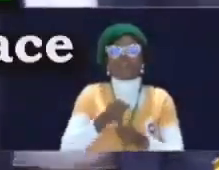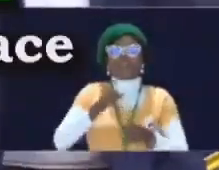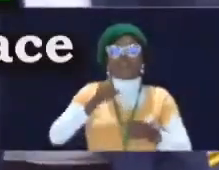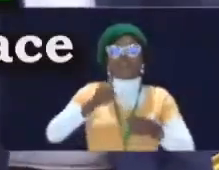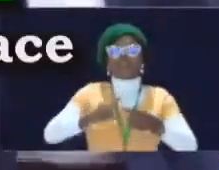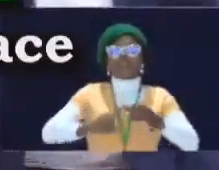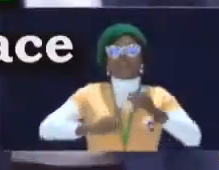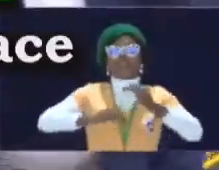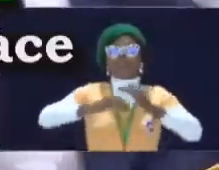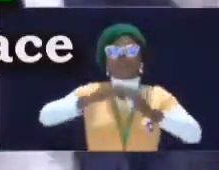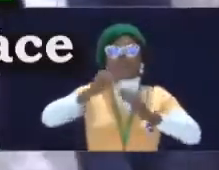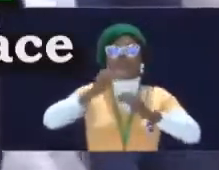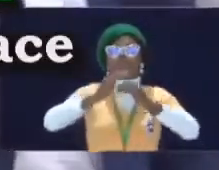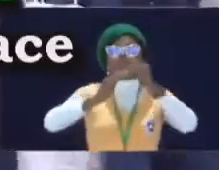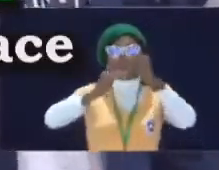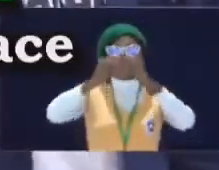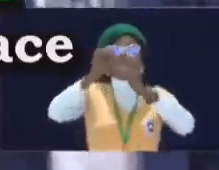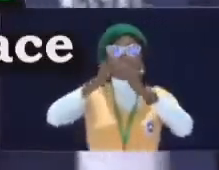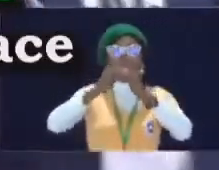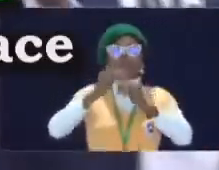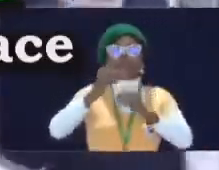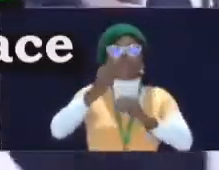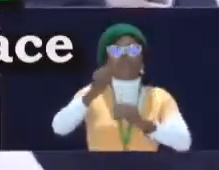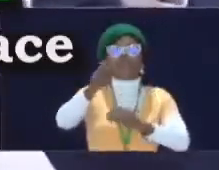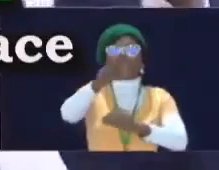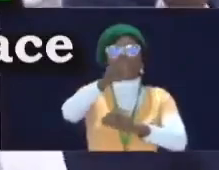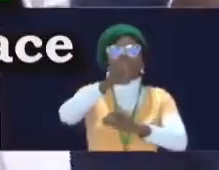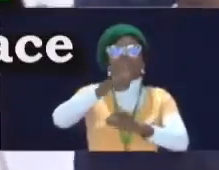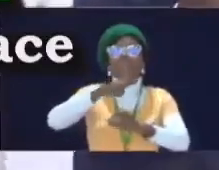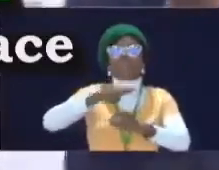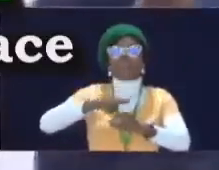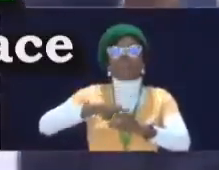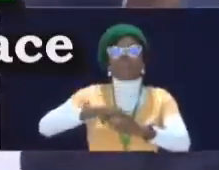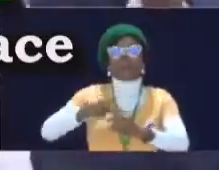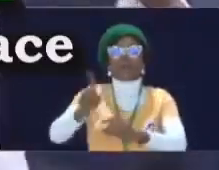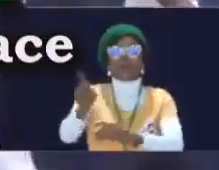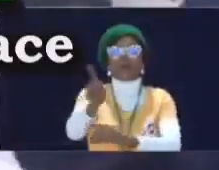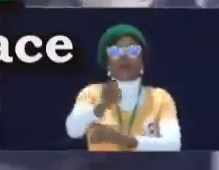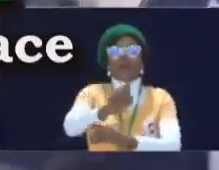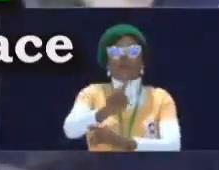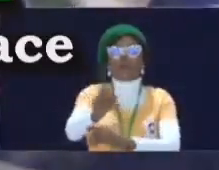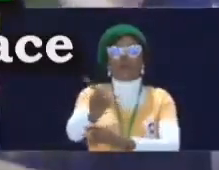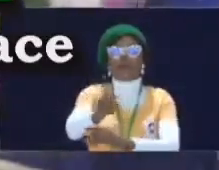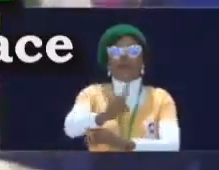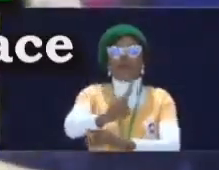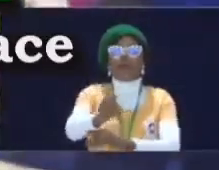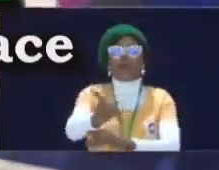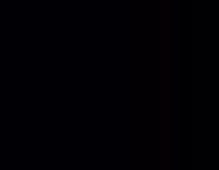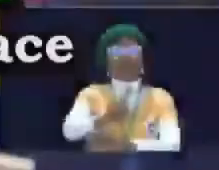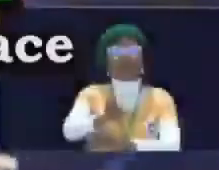height to a nation